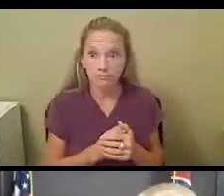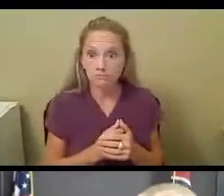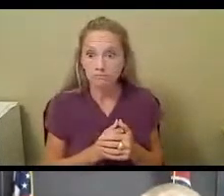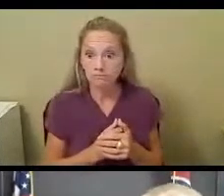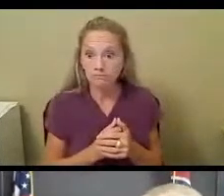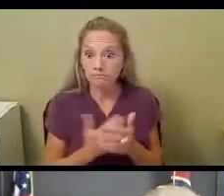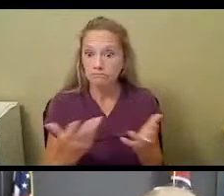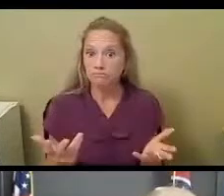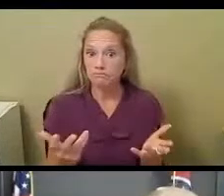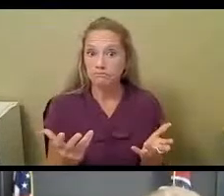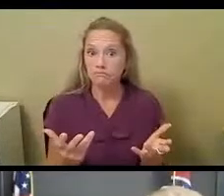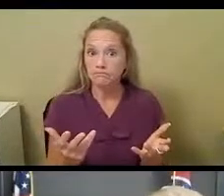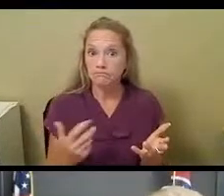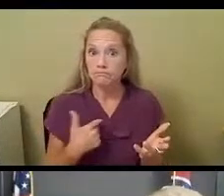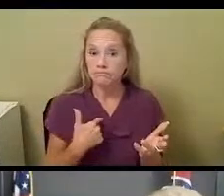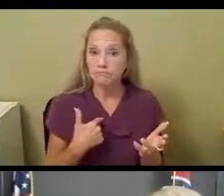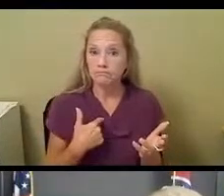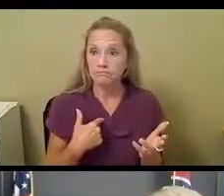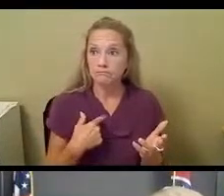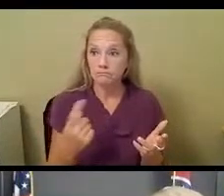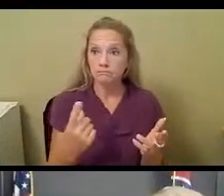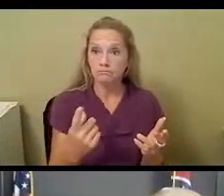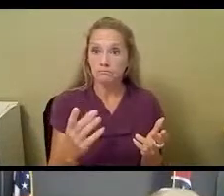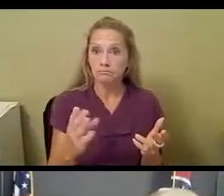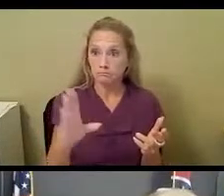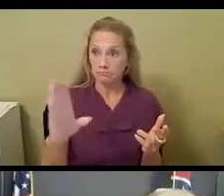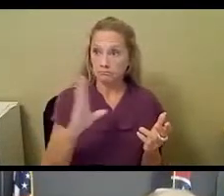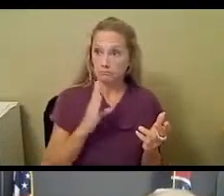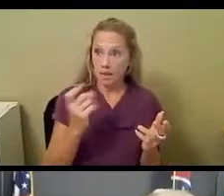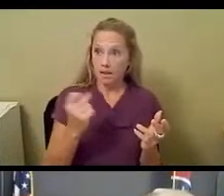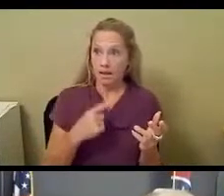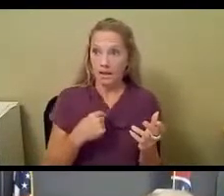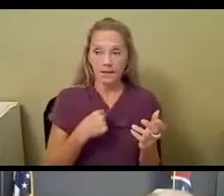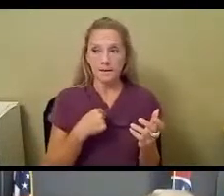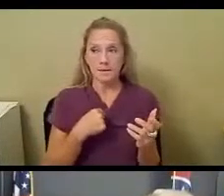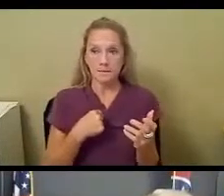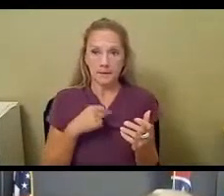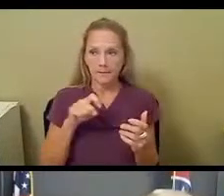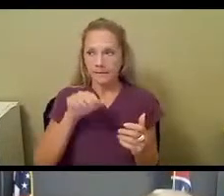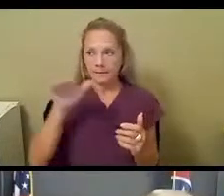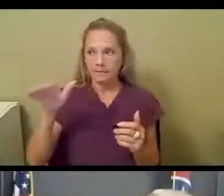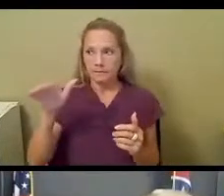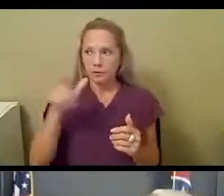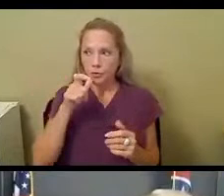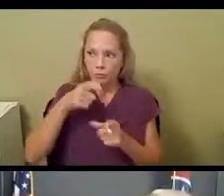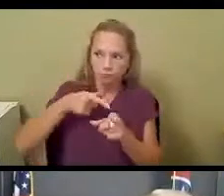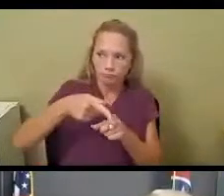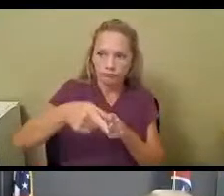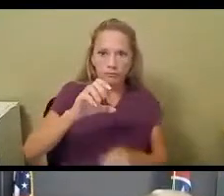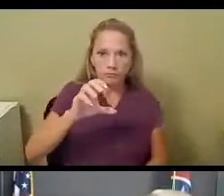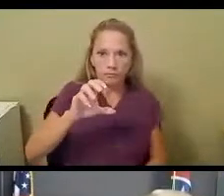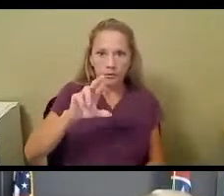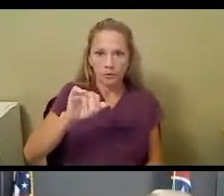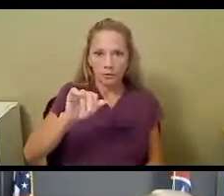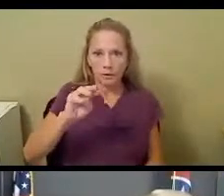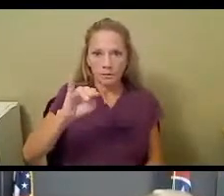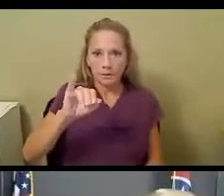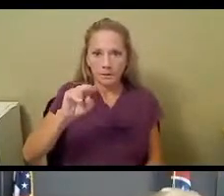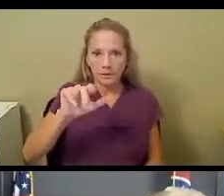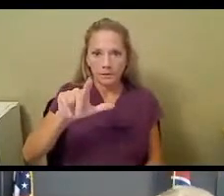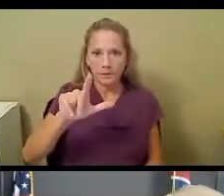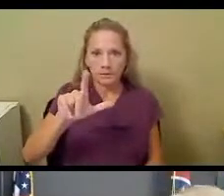I'm not sure if that's questions directed to me. And again, I'd want to defer to an expert in criminal law, but there's no